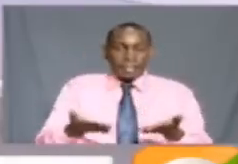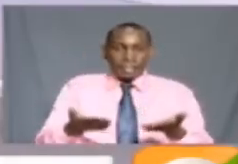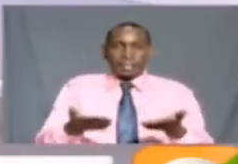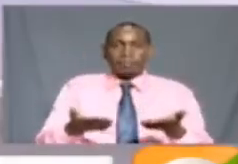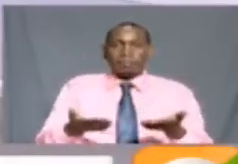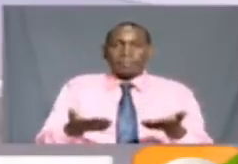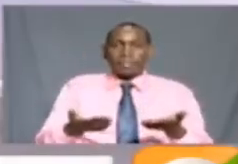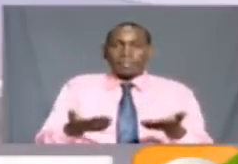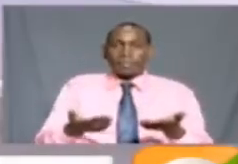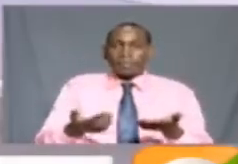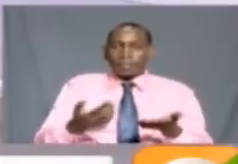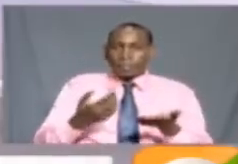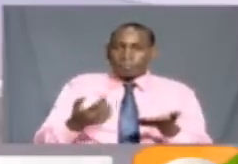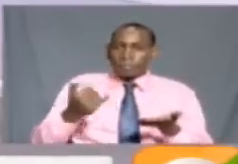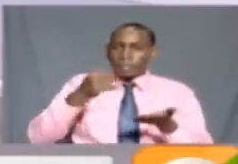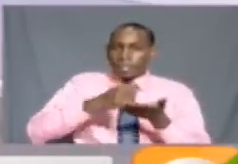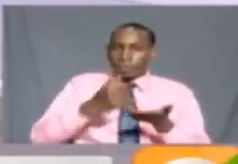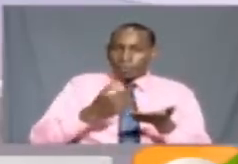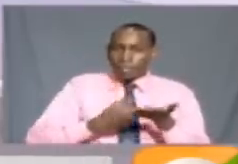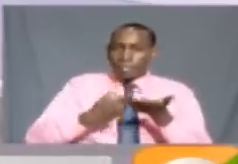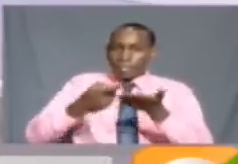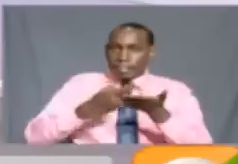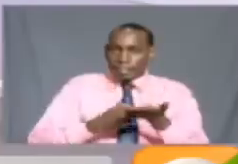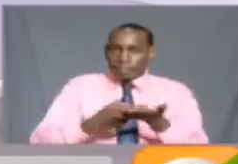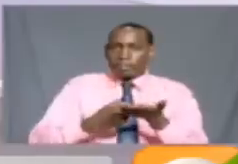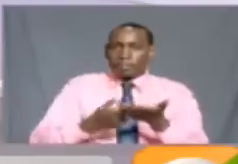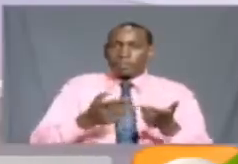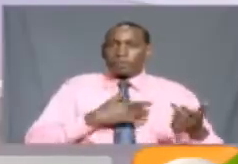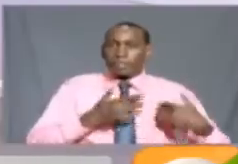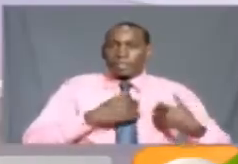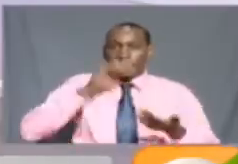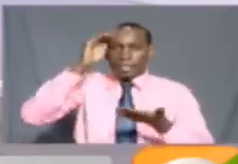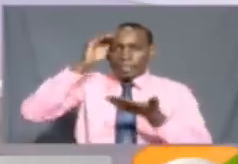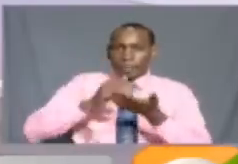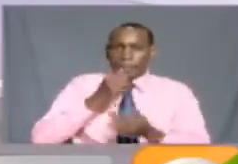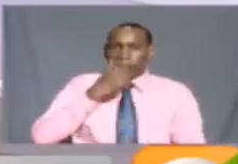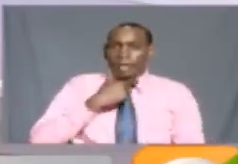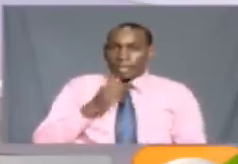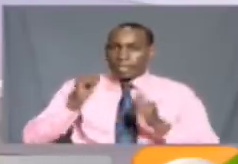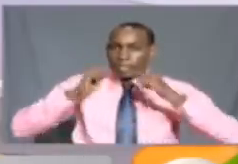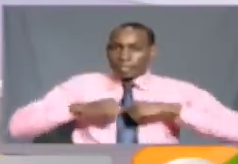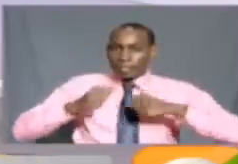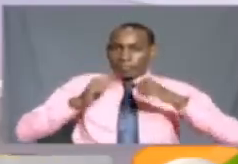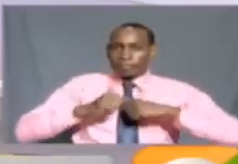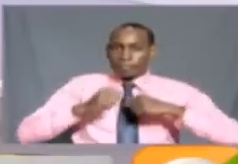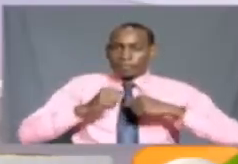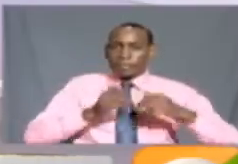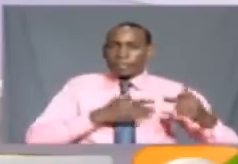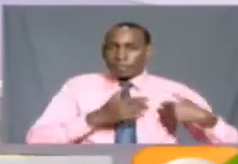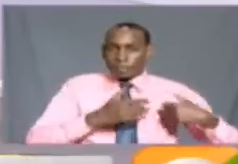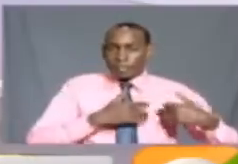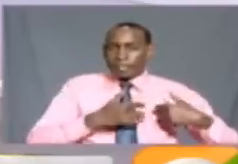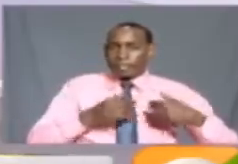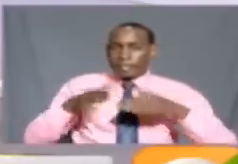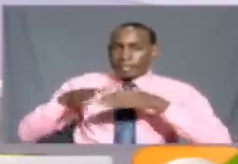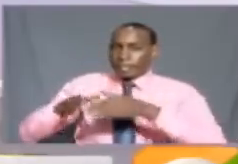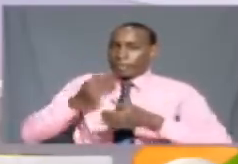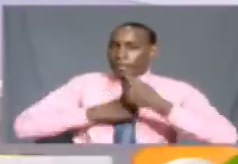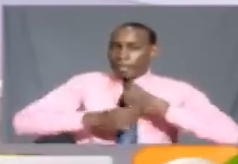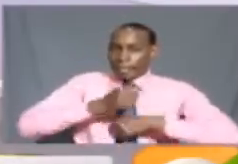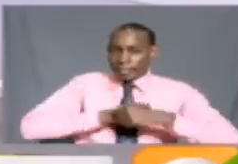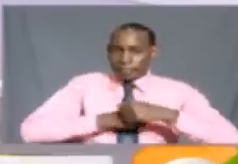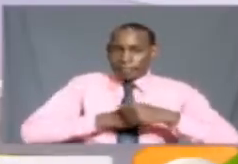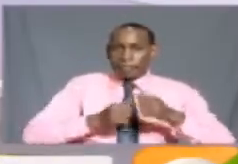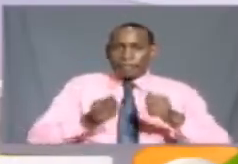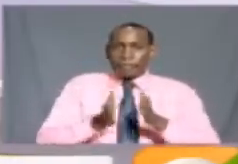this conversation with regards to the lowering of the age of consent, with regards to sexual activity,